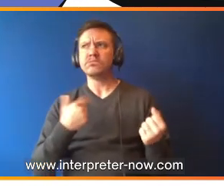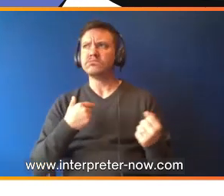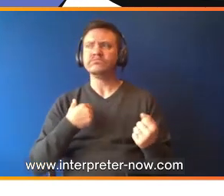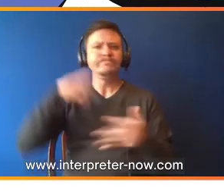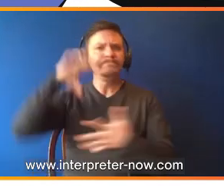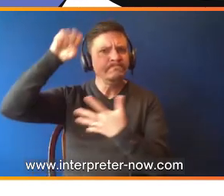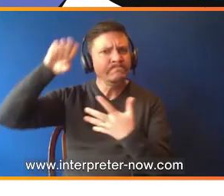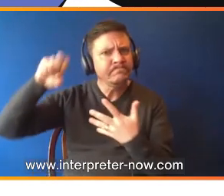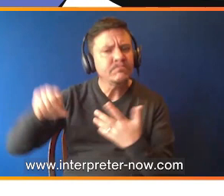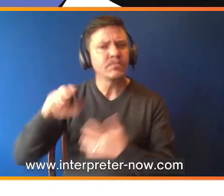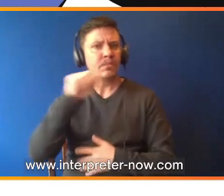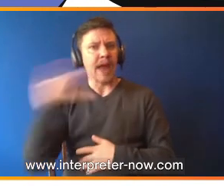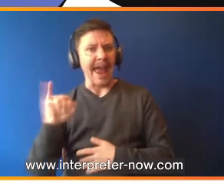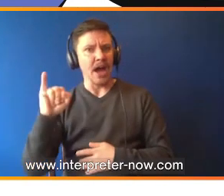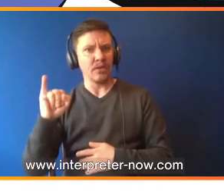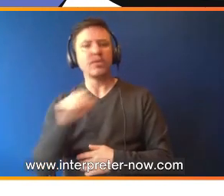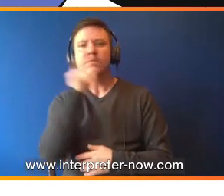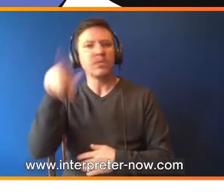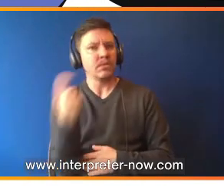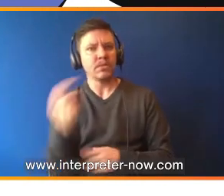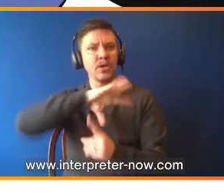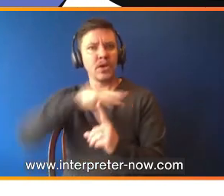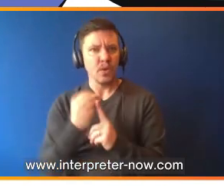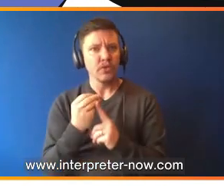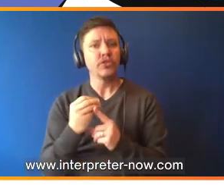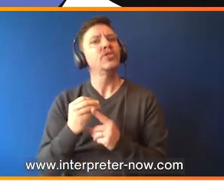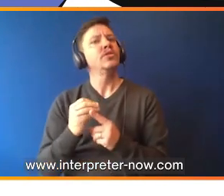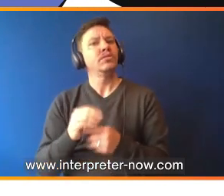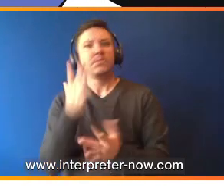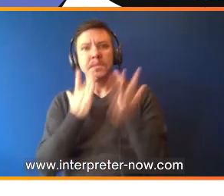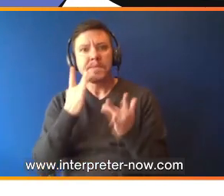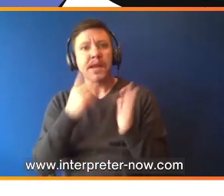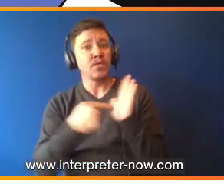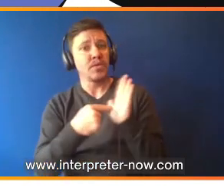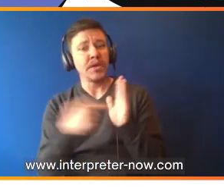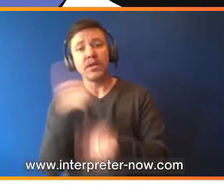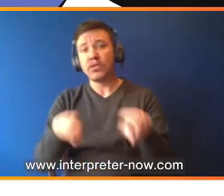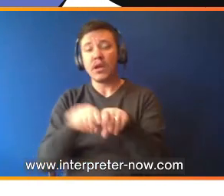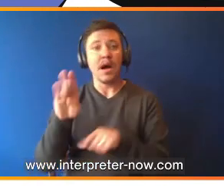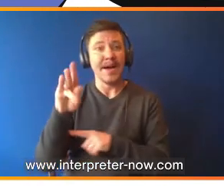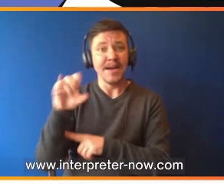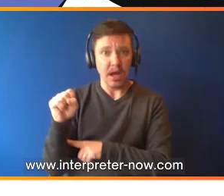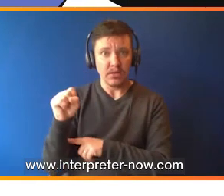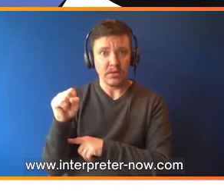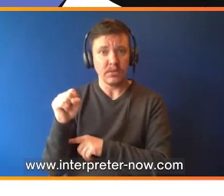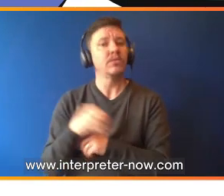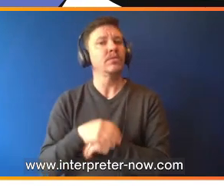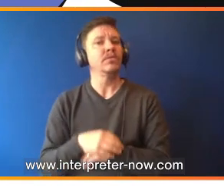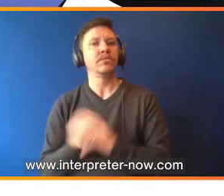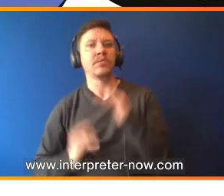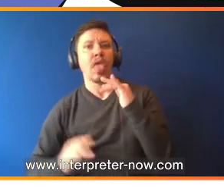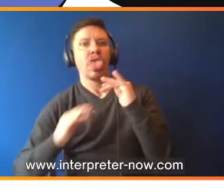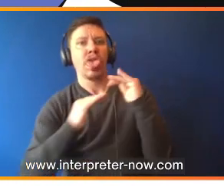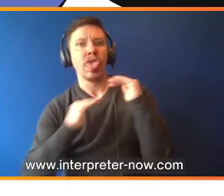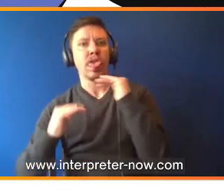larger system of cis heteropatriarchy and white supremacy combined that pushes against any sort of